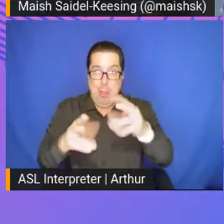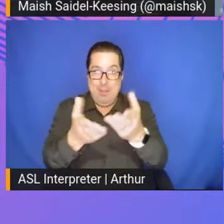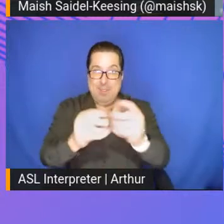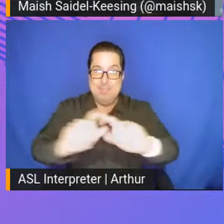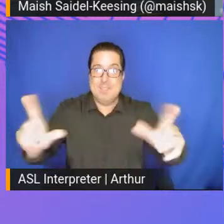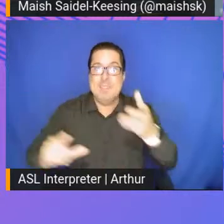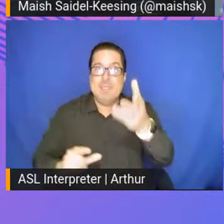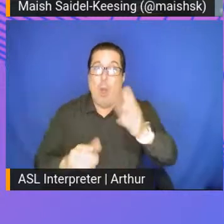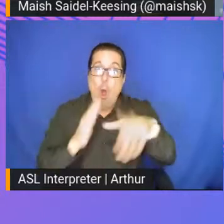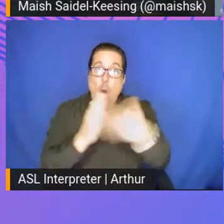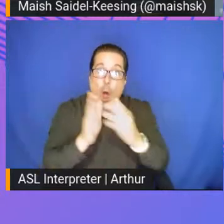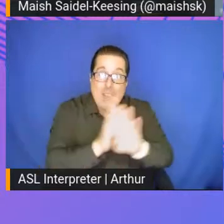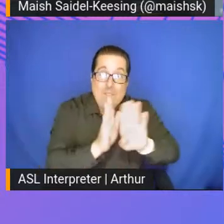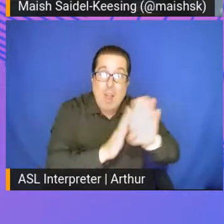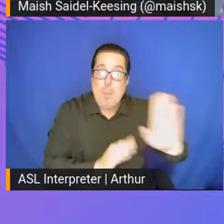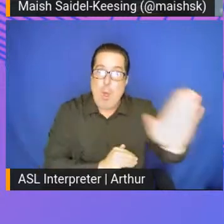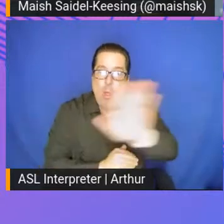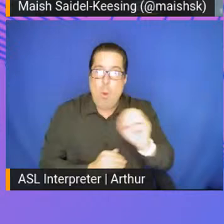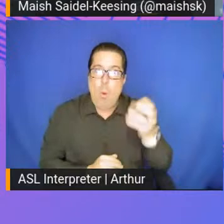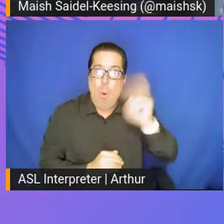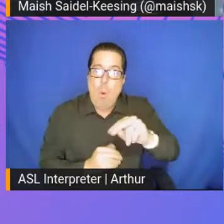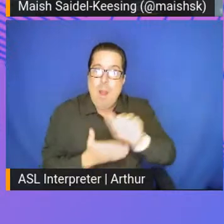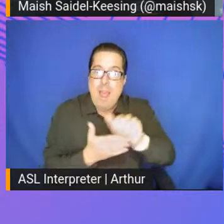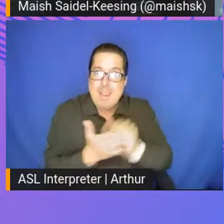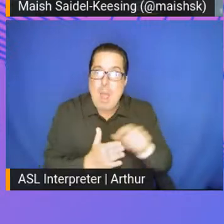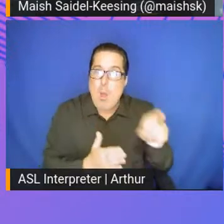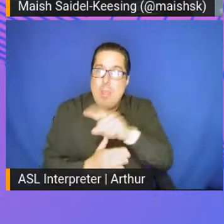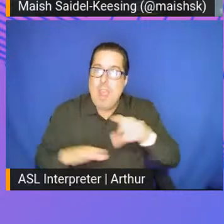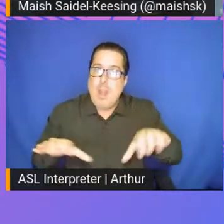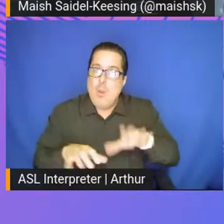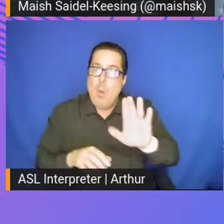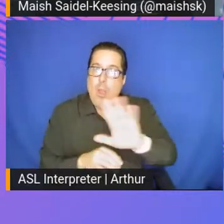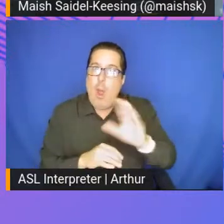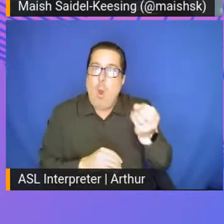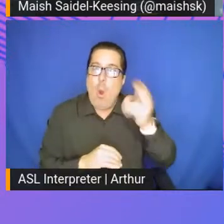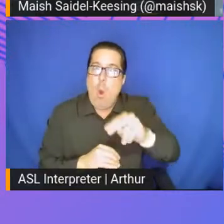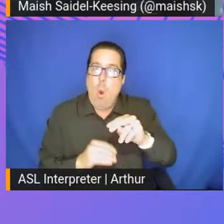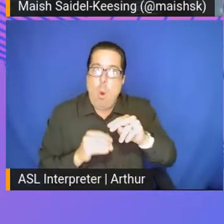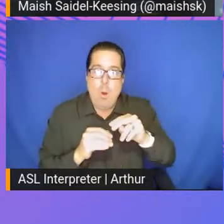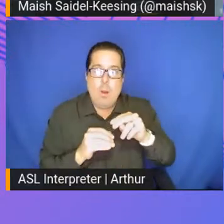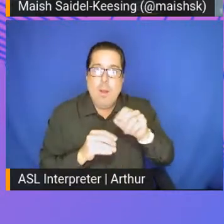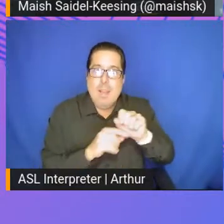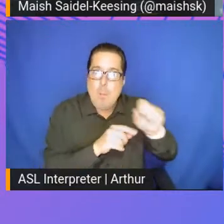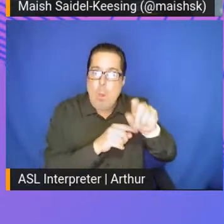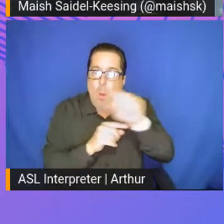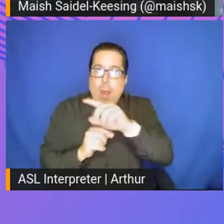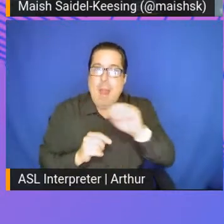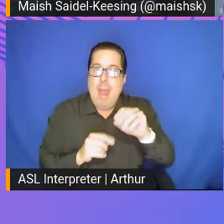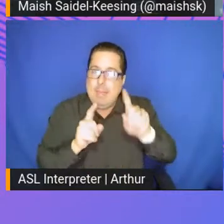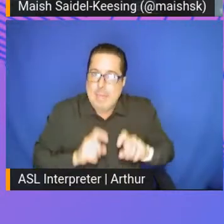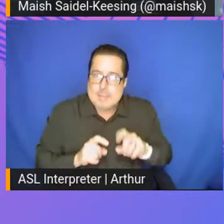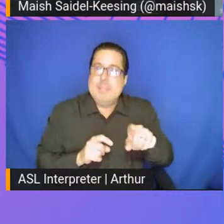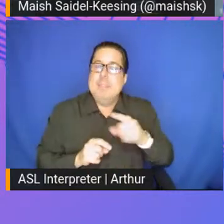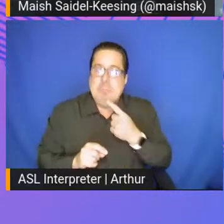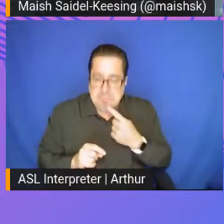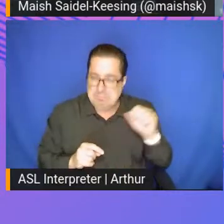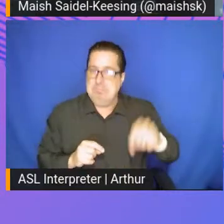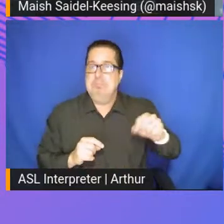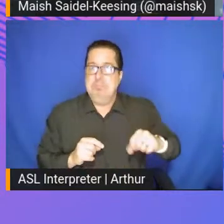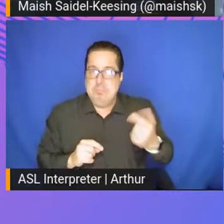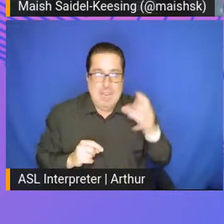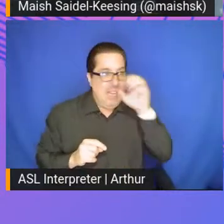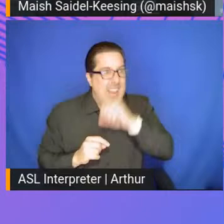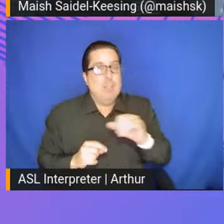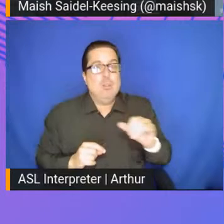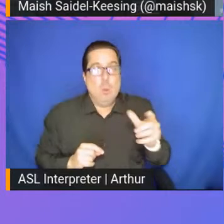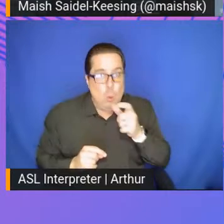all of these developers with their own accounts, and they're able to do their own deployment and testing. And the developers are like, yeah, this is awesome. But guess who